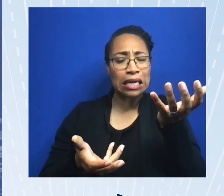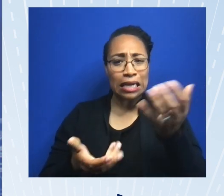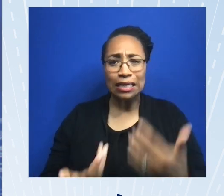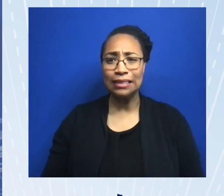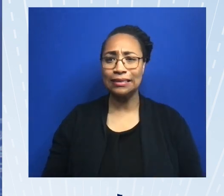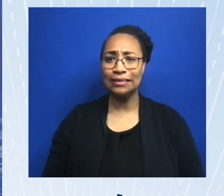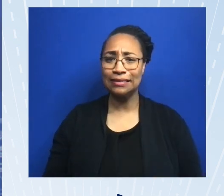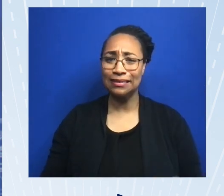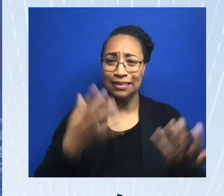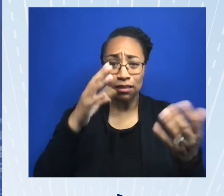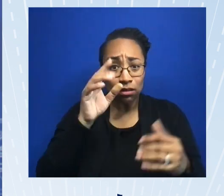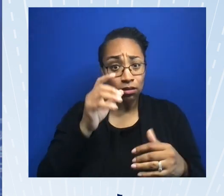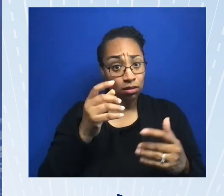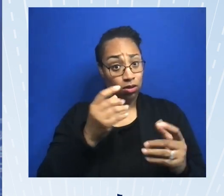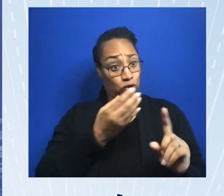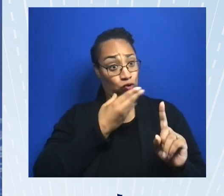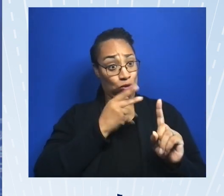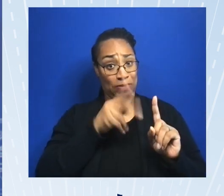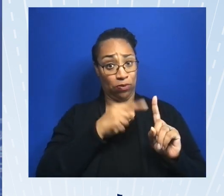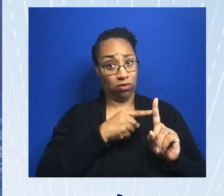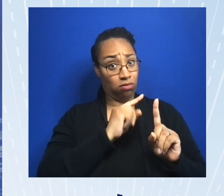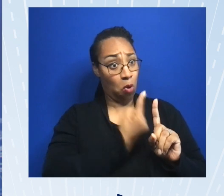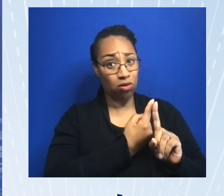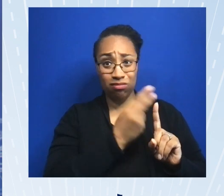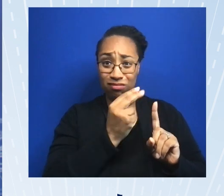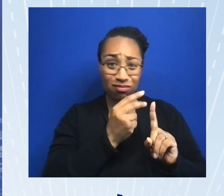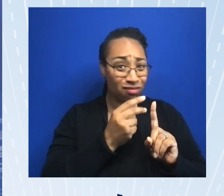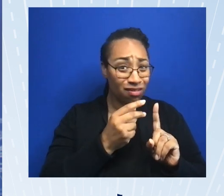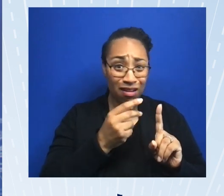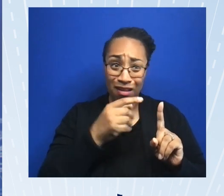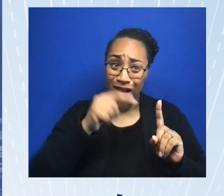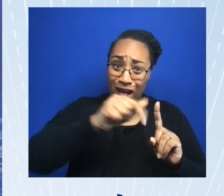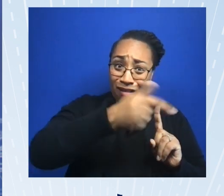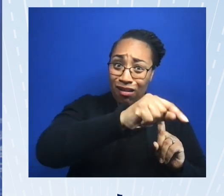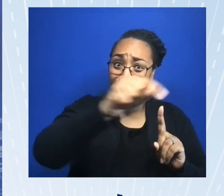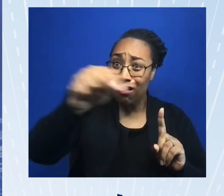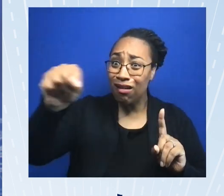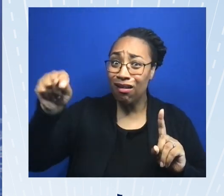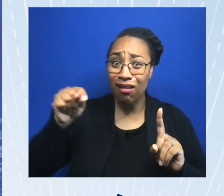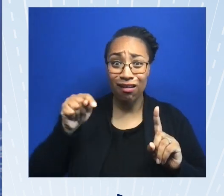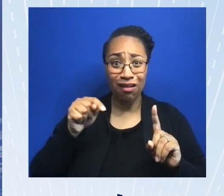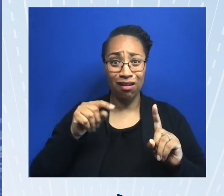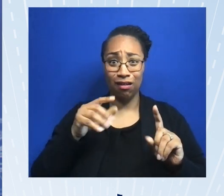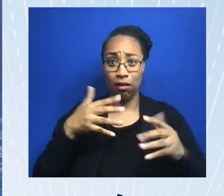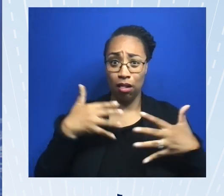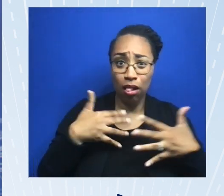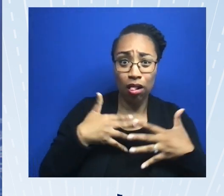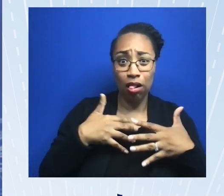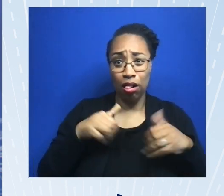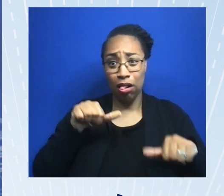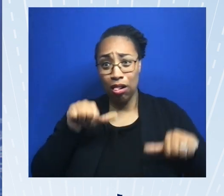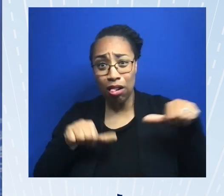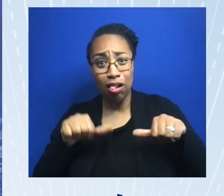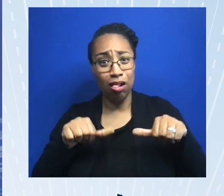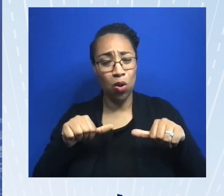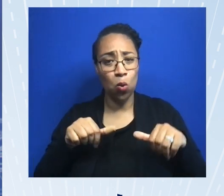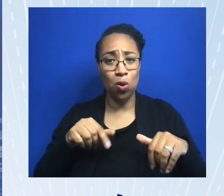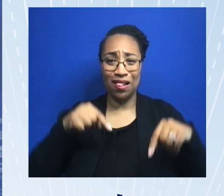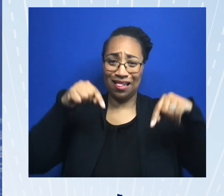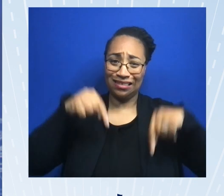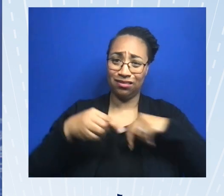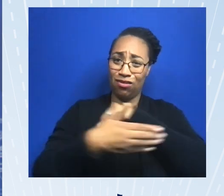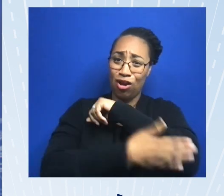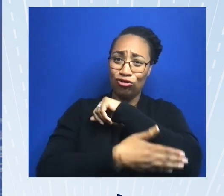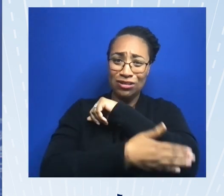step forward to combat anti-Semitism, they tend to emerge more secure, more free, and